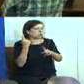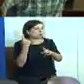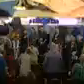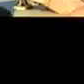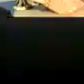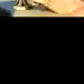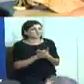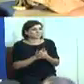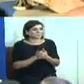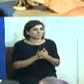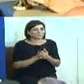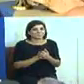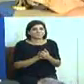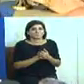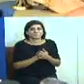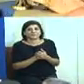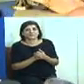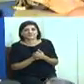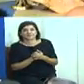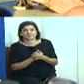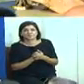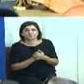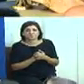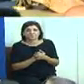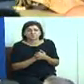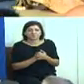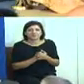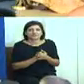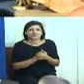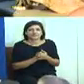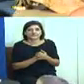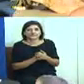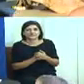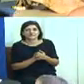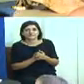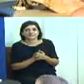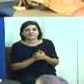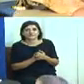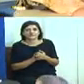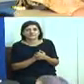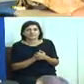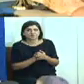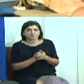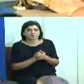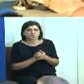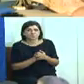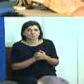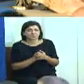Yeah.